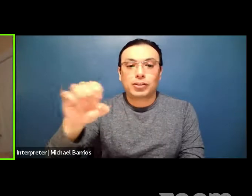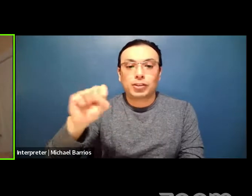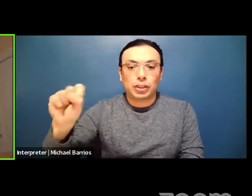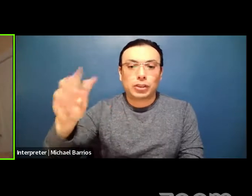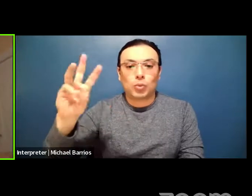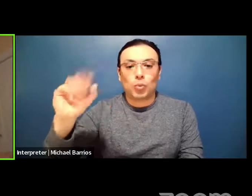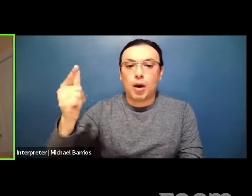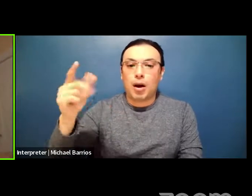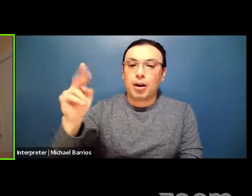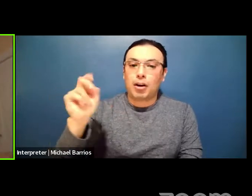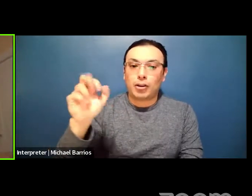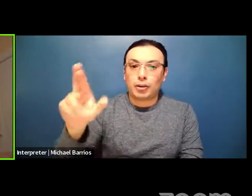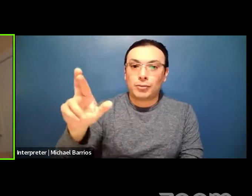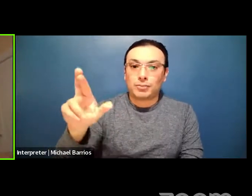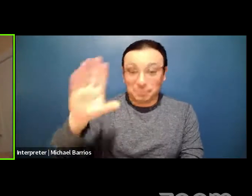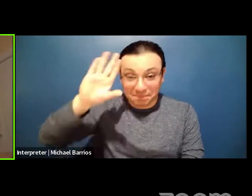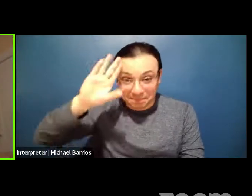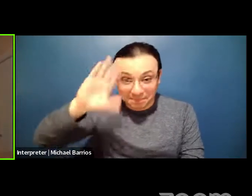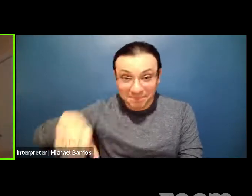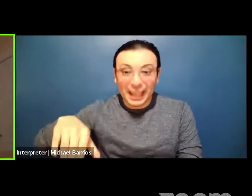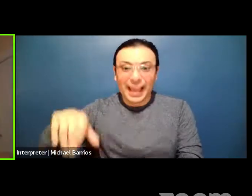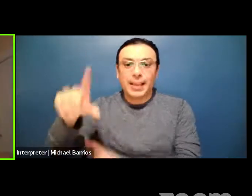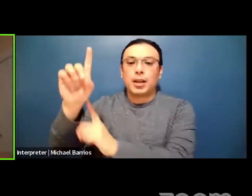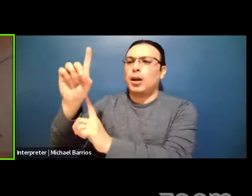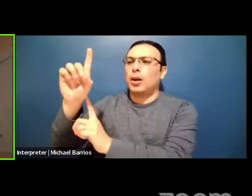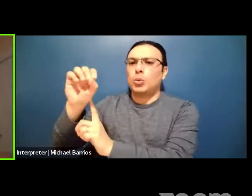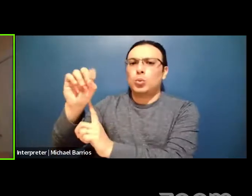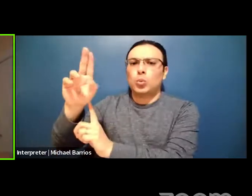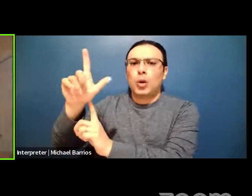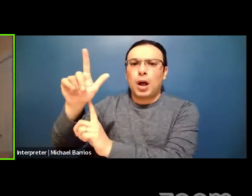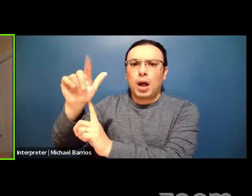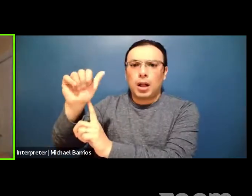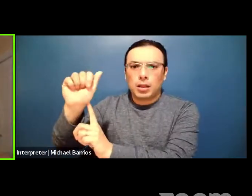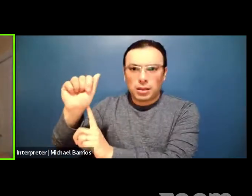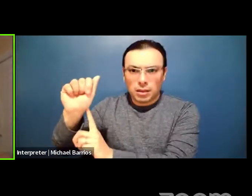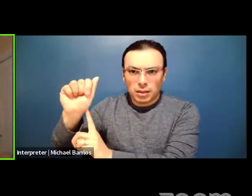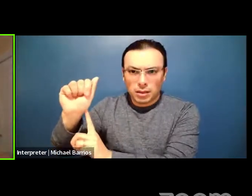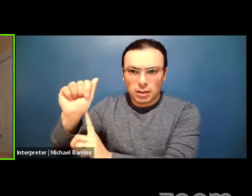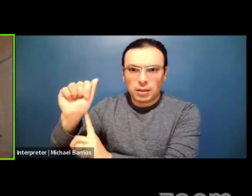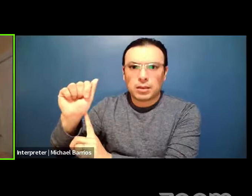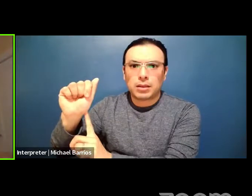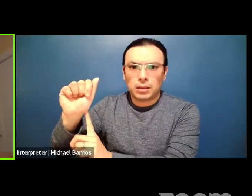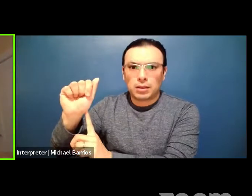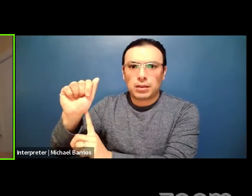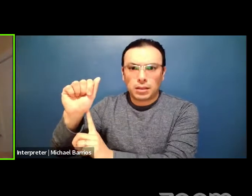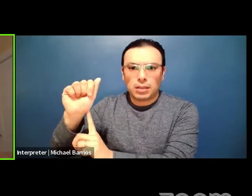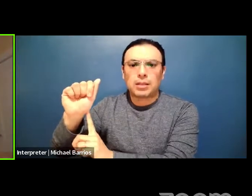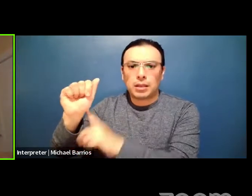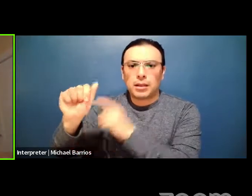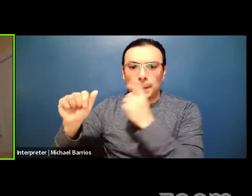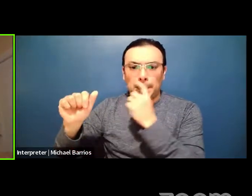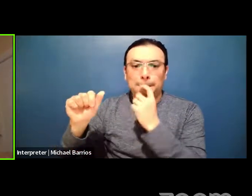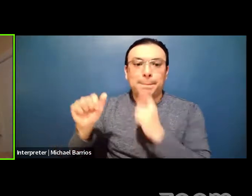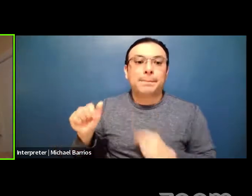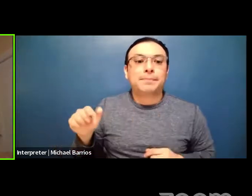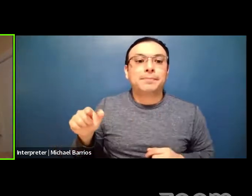people as they bring babies into the world. Jina, Jess, and Sami will focus on what they